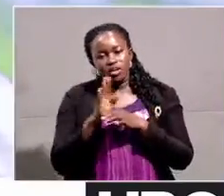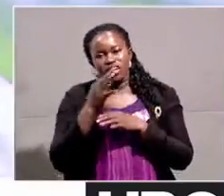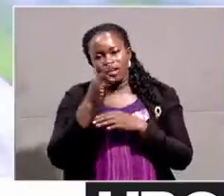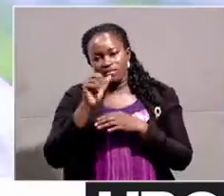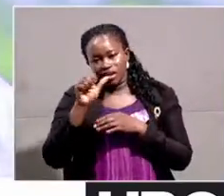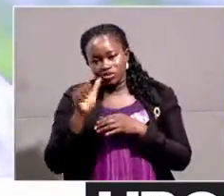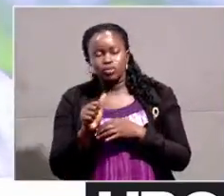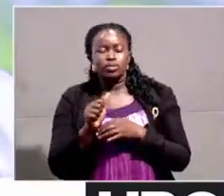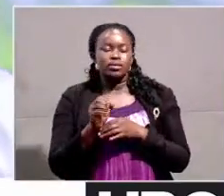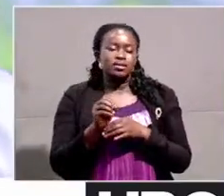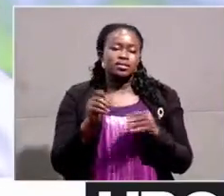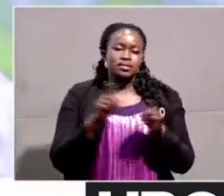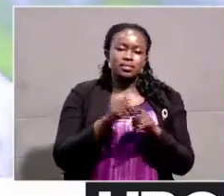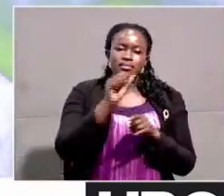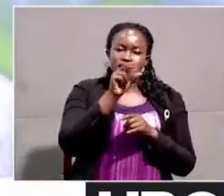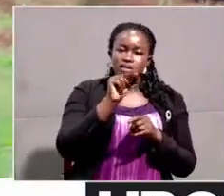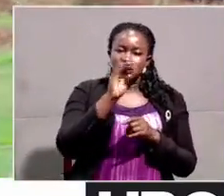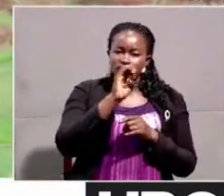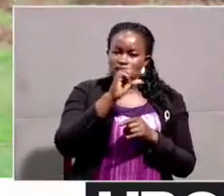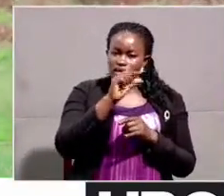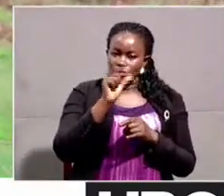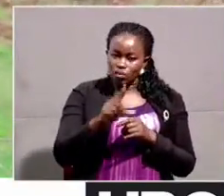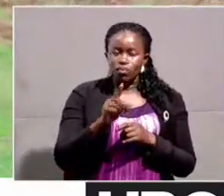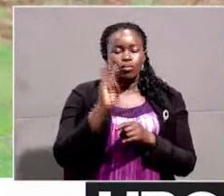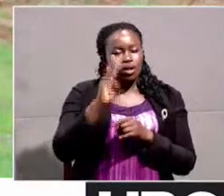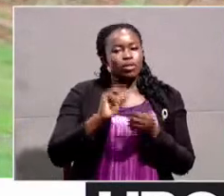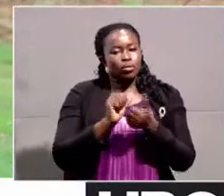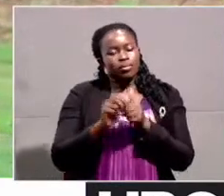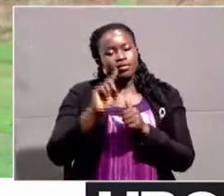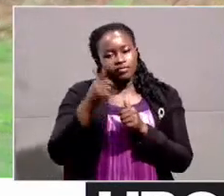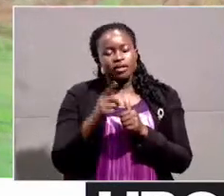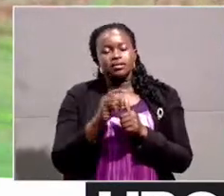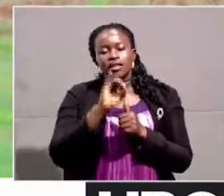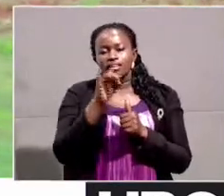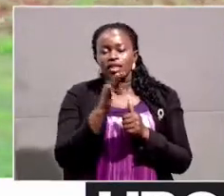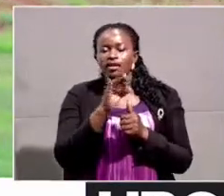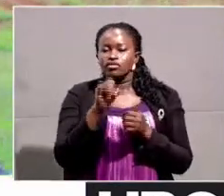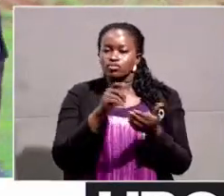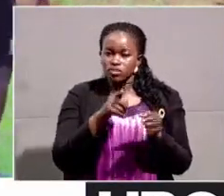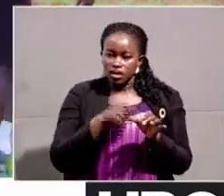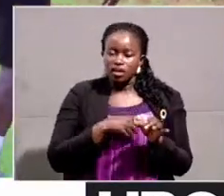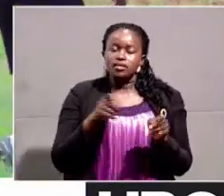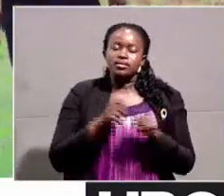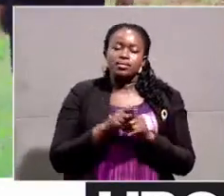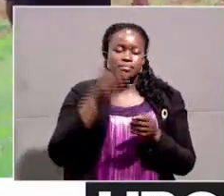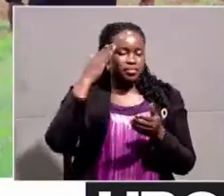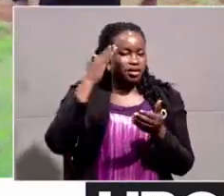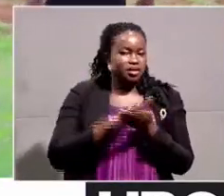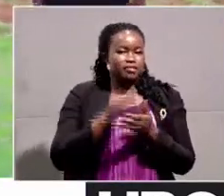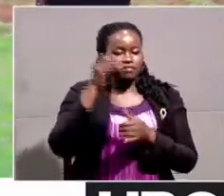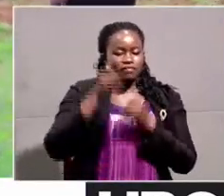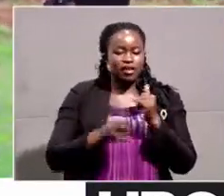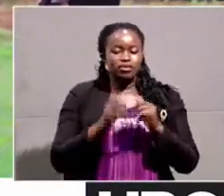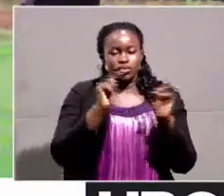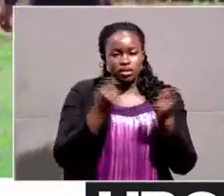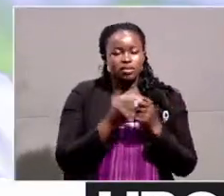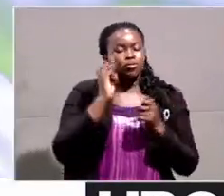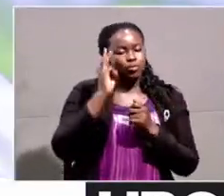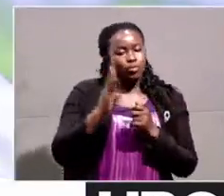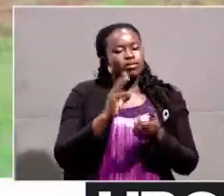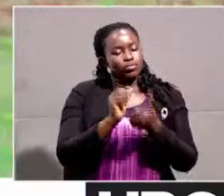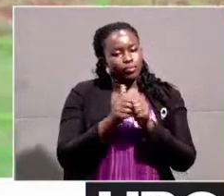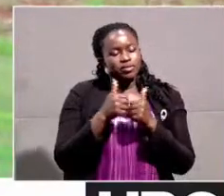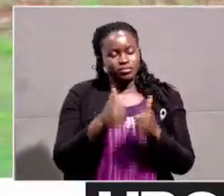play their first game on the 3rd of July. Head coach George William Lutalo believes the final squad will put up a performance.